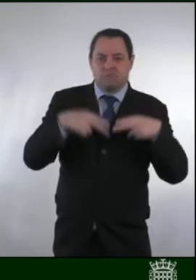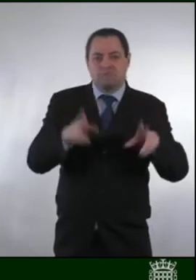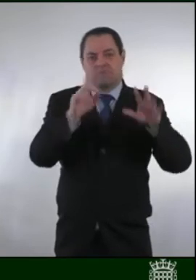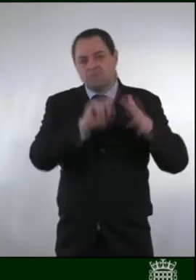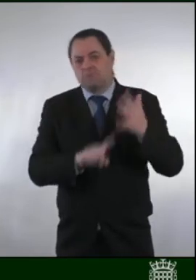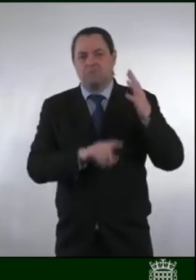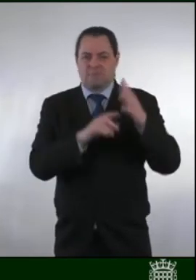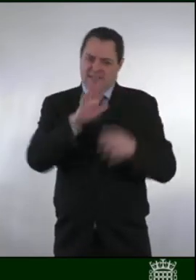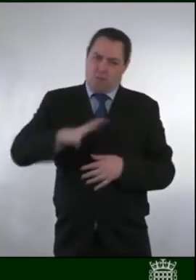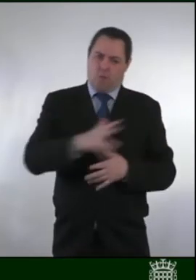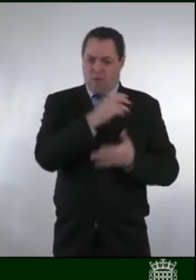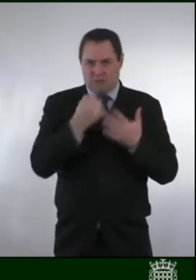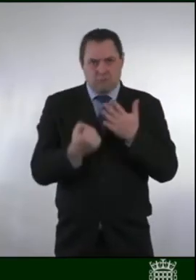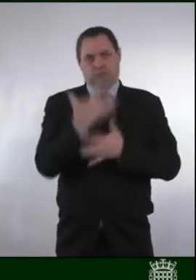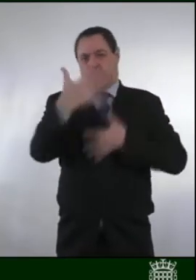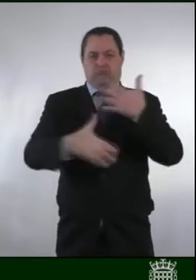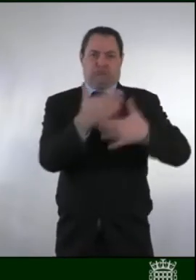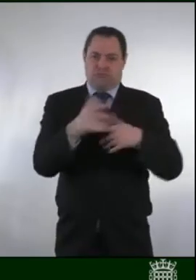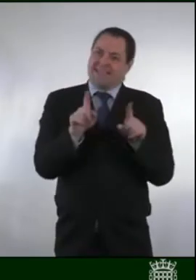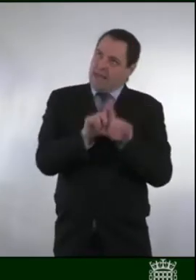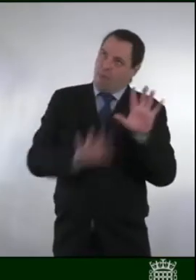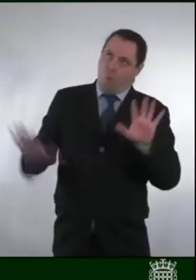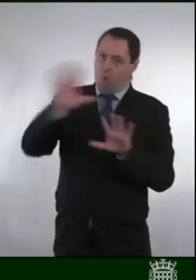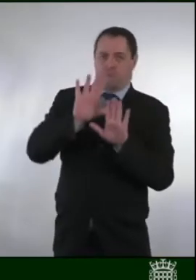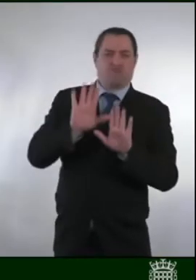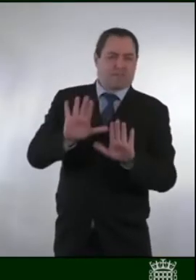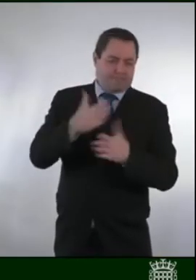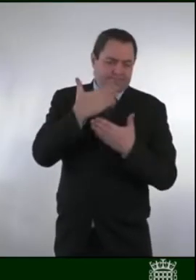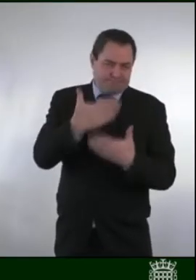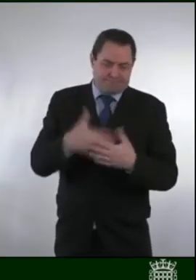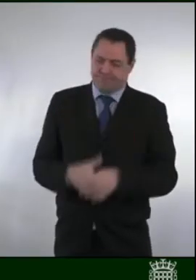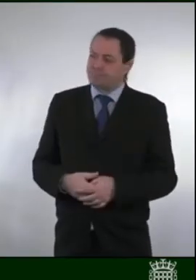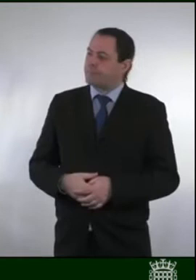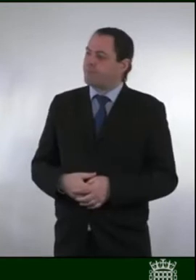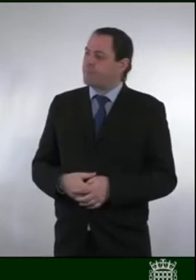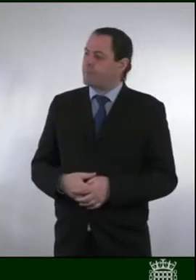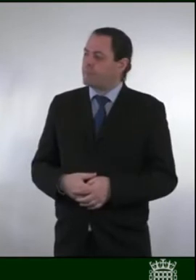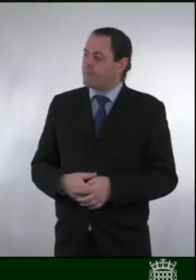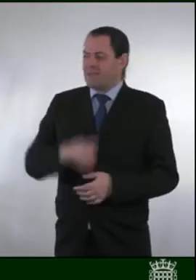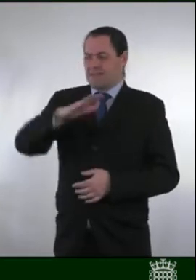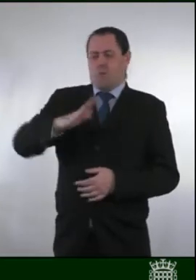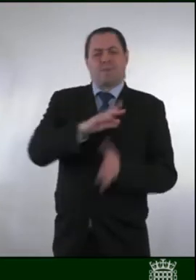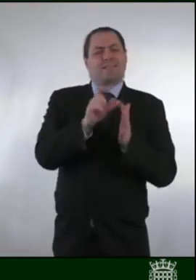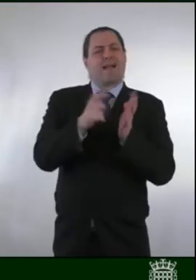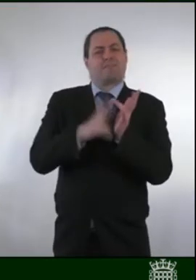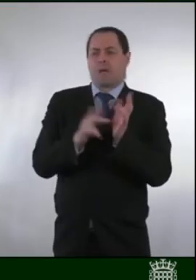the South West, as well as in all parts of the UK. Let's staying in Devon with Ben Bradshaw. Ben Bradshaw.